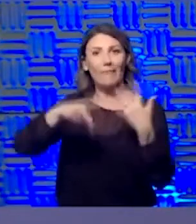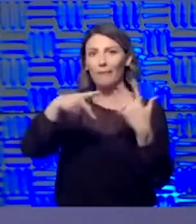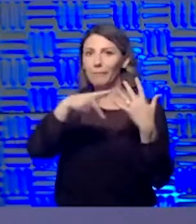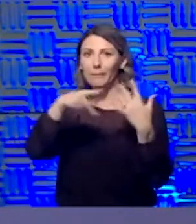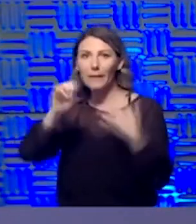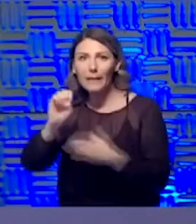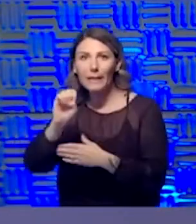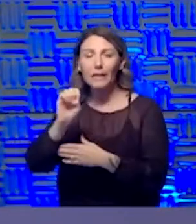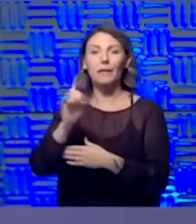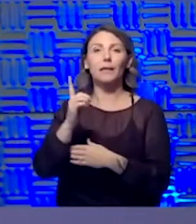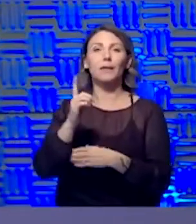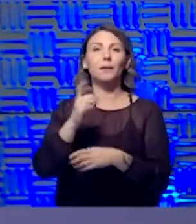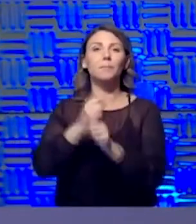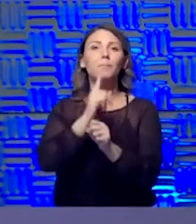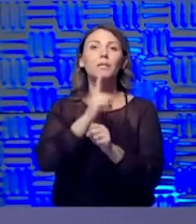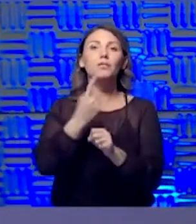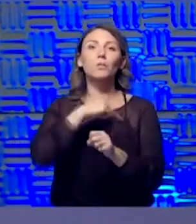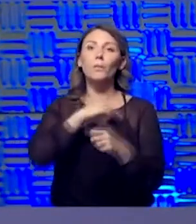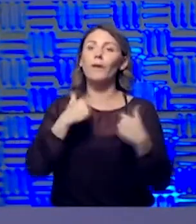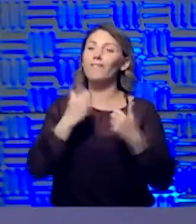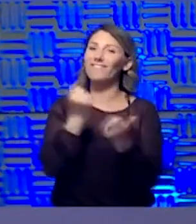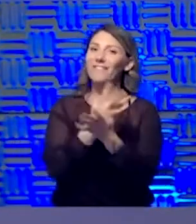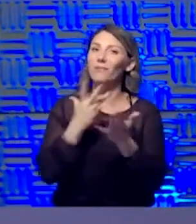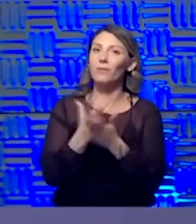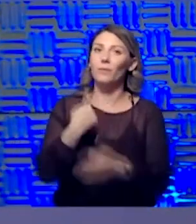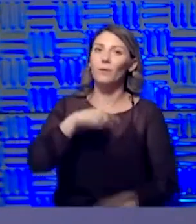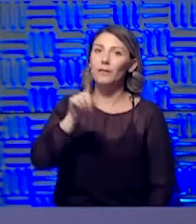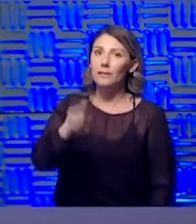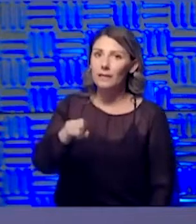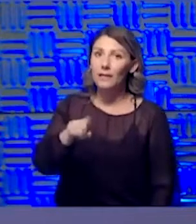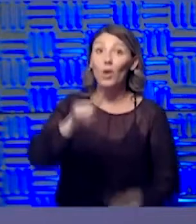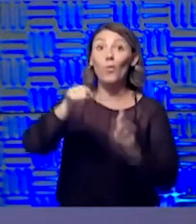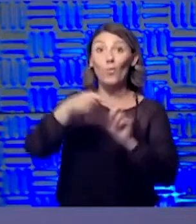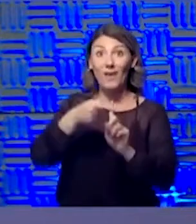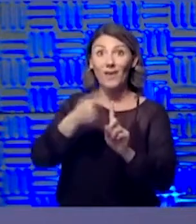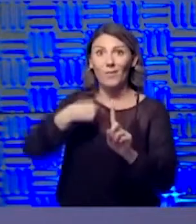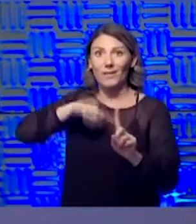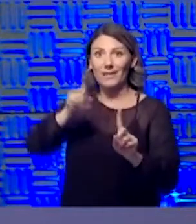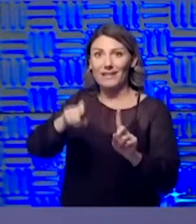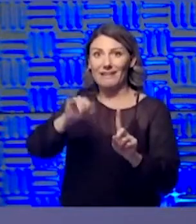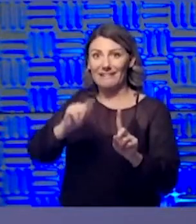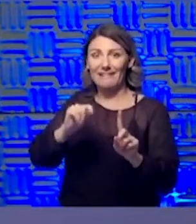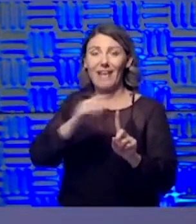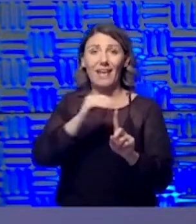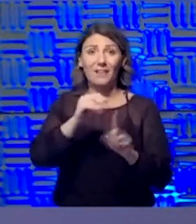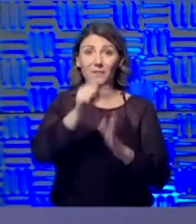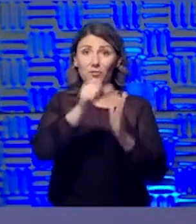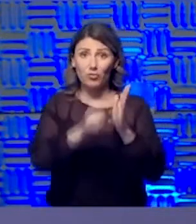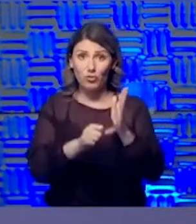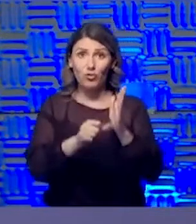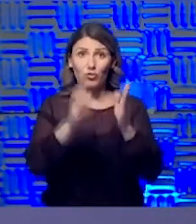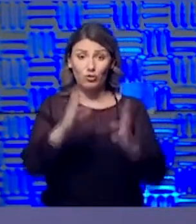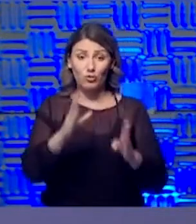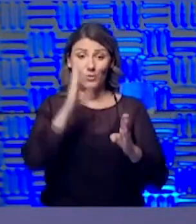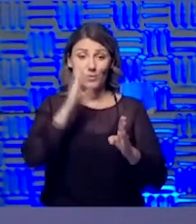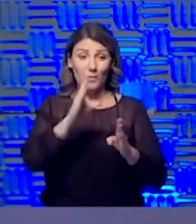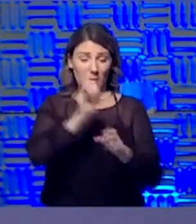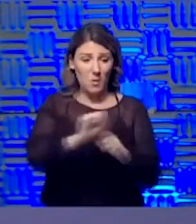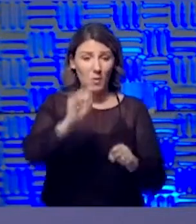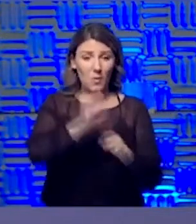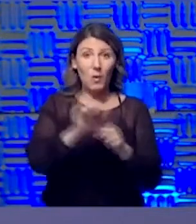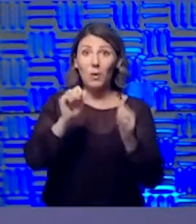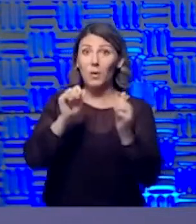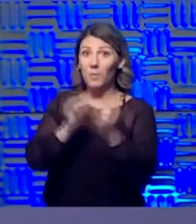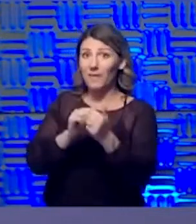we have what we need when we need it. And so I think it's working with the surgeons, and the surgeons will be working with patients directly to